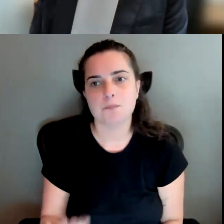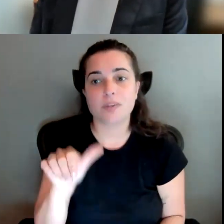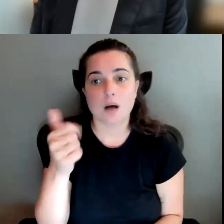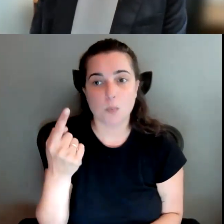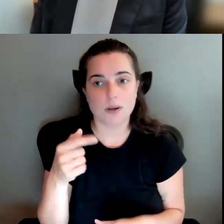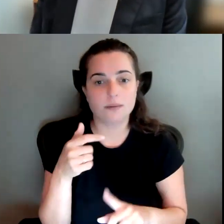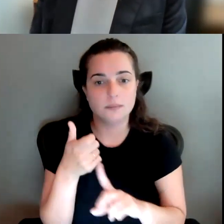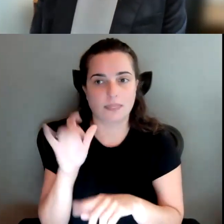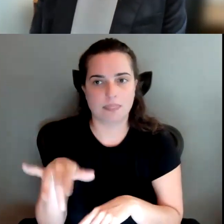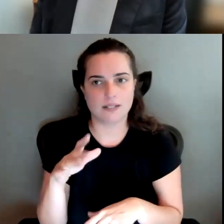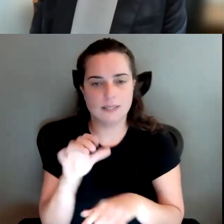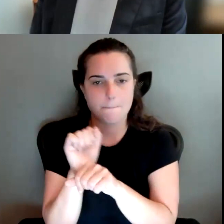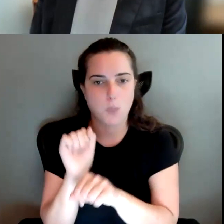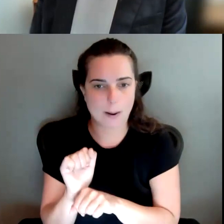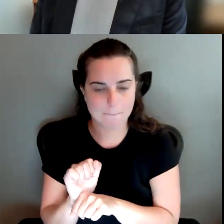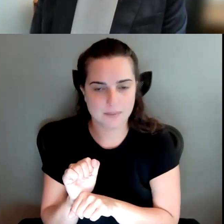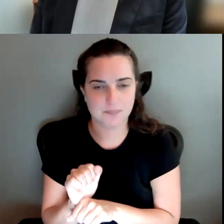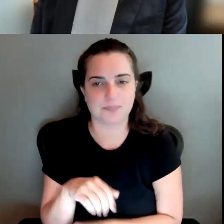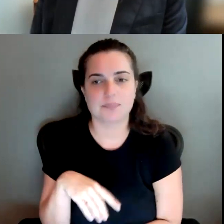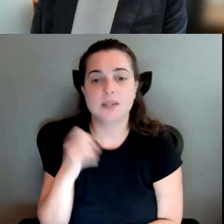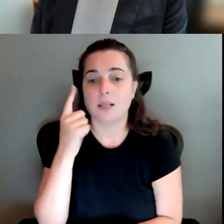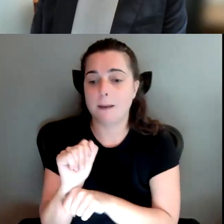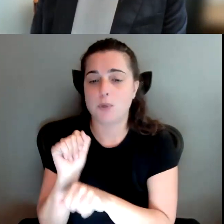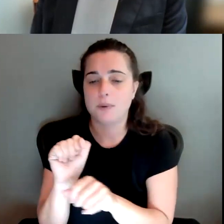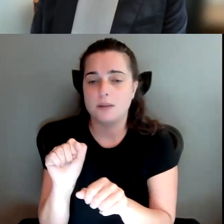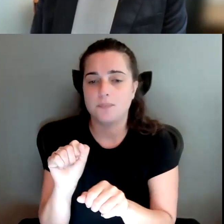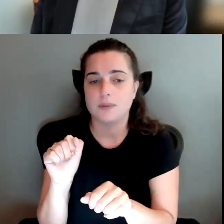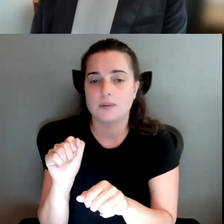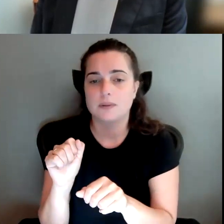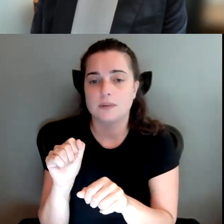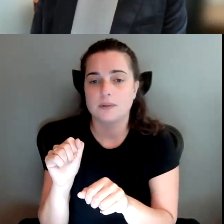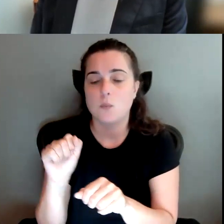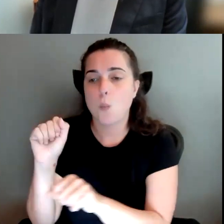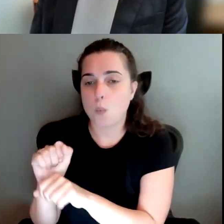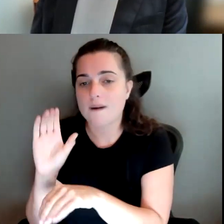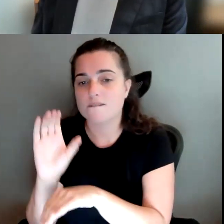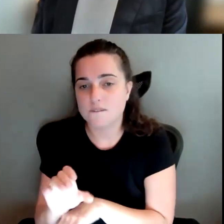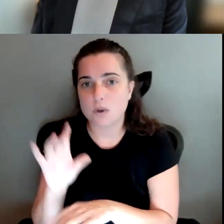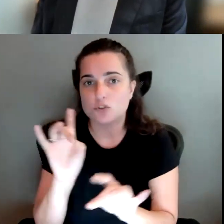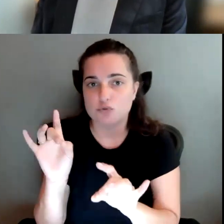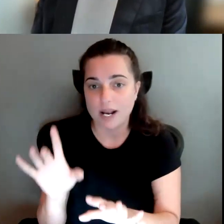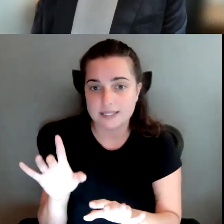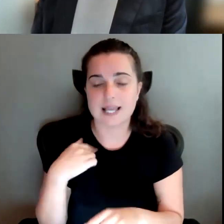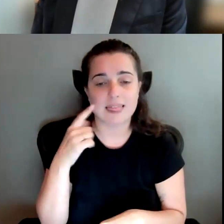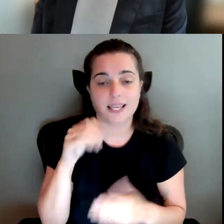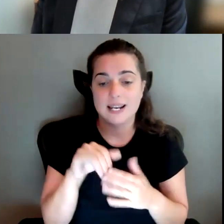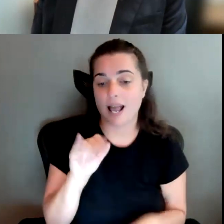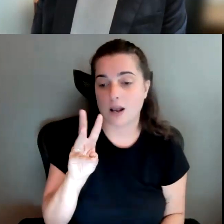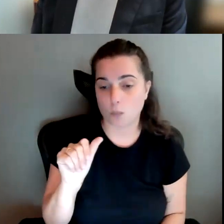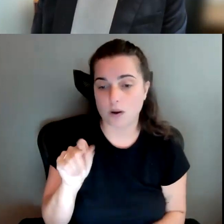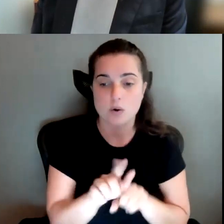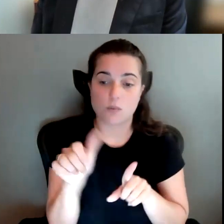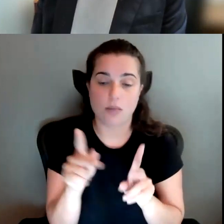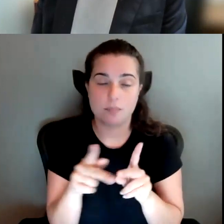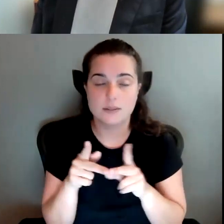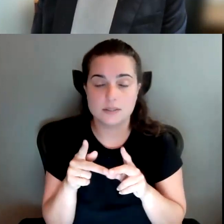the employment workforce crisis, I think we could do a lot in Iowa and elsewhere, obviously, about